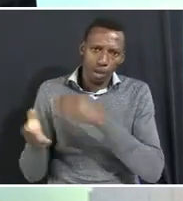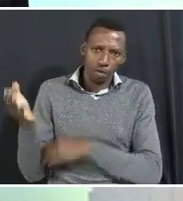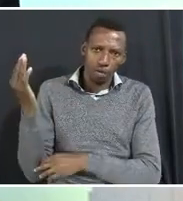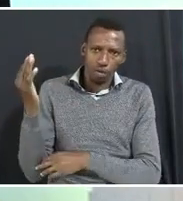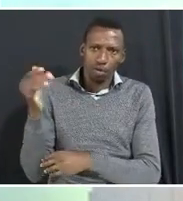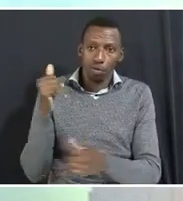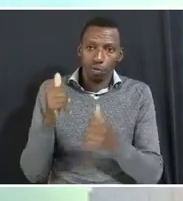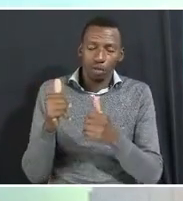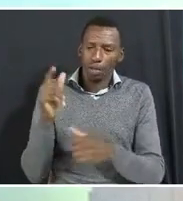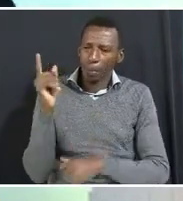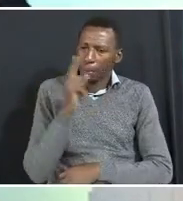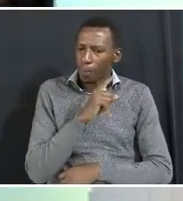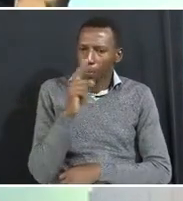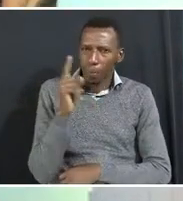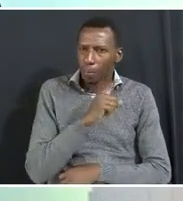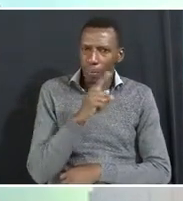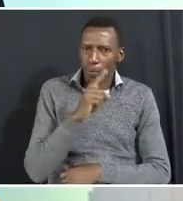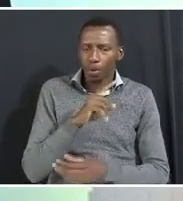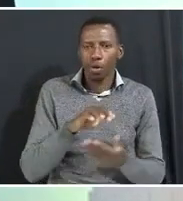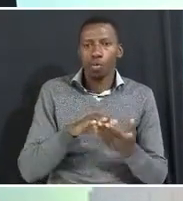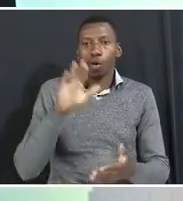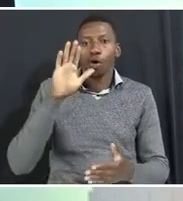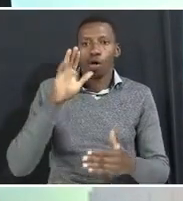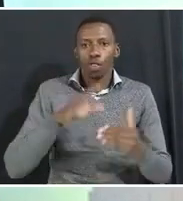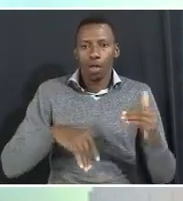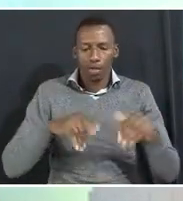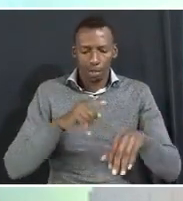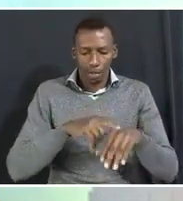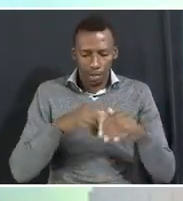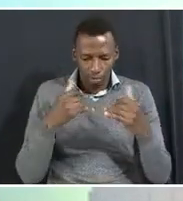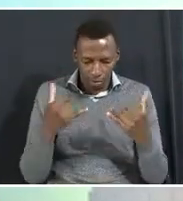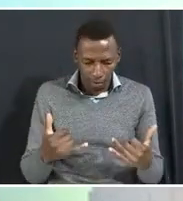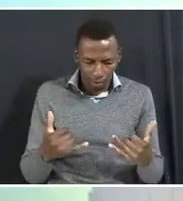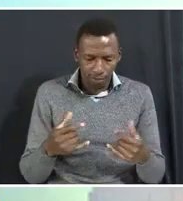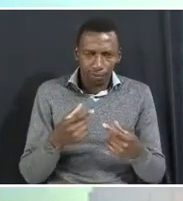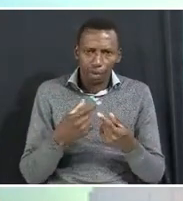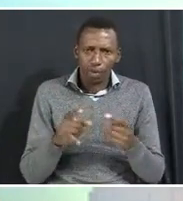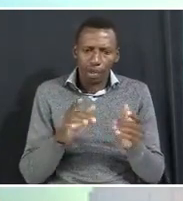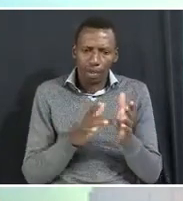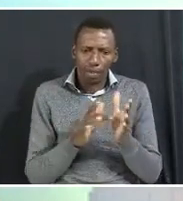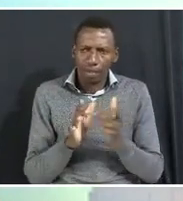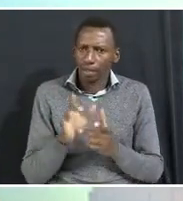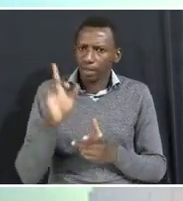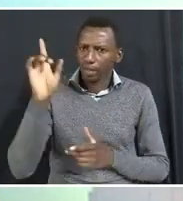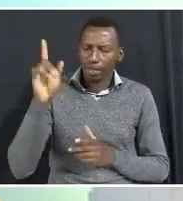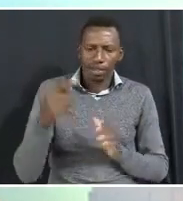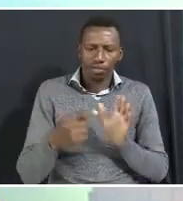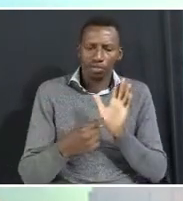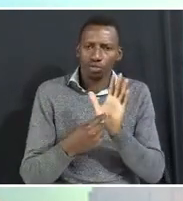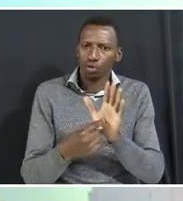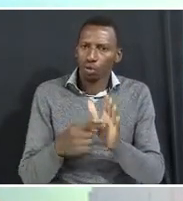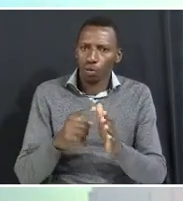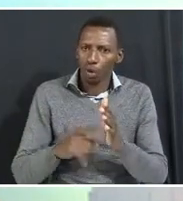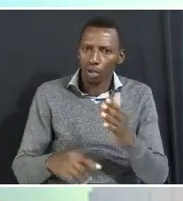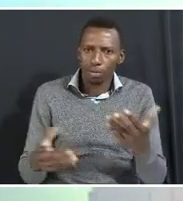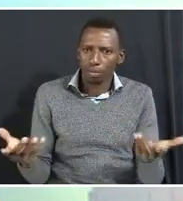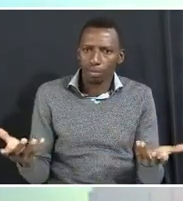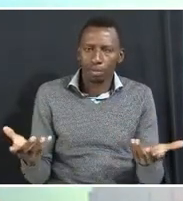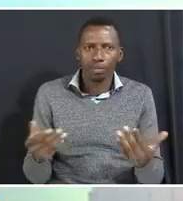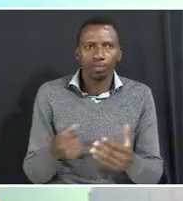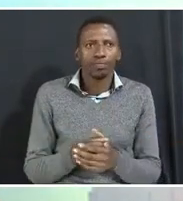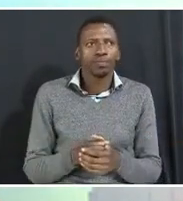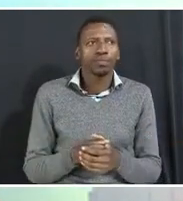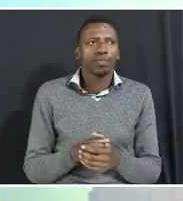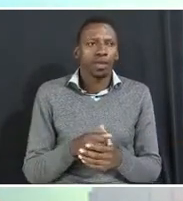more ferocious than the wars we see today. But why does Jesus pinpoint these things to be